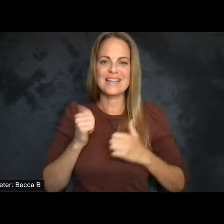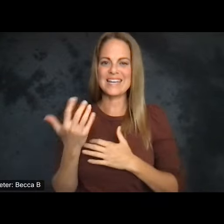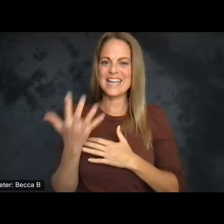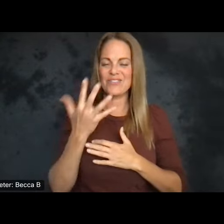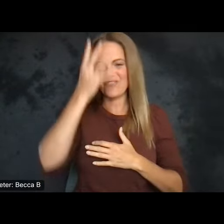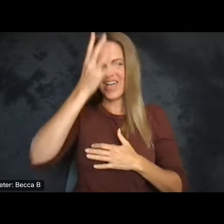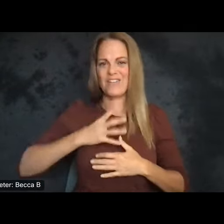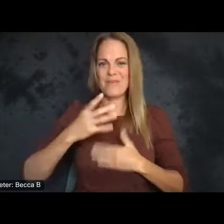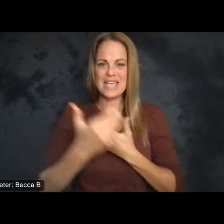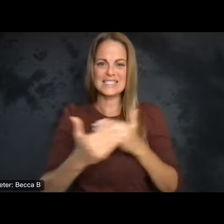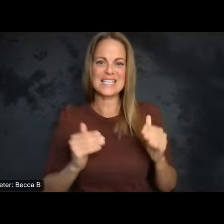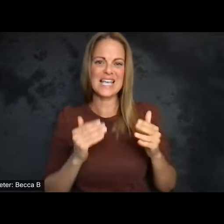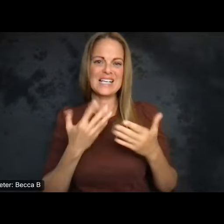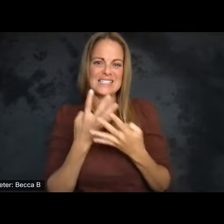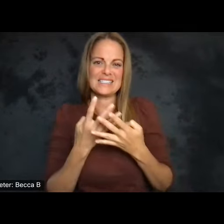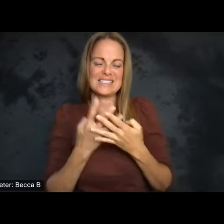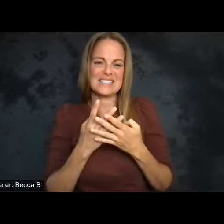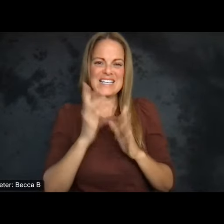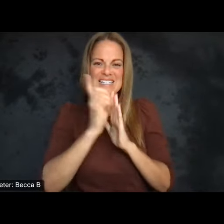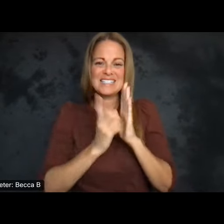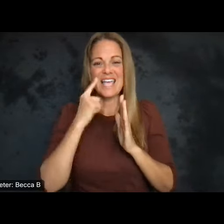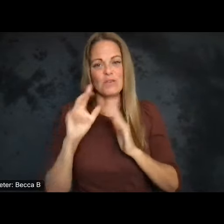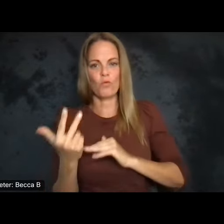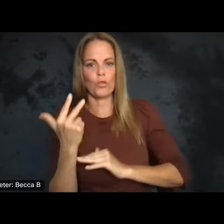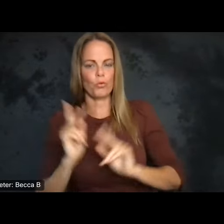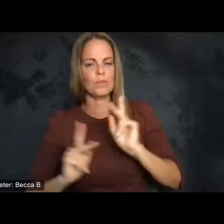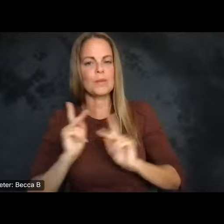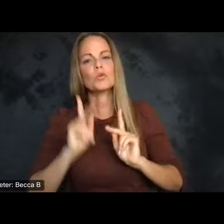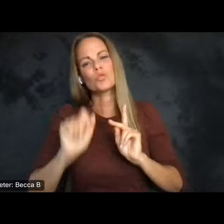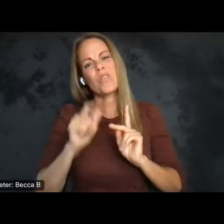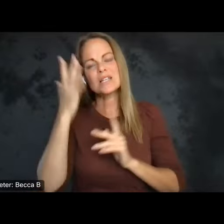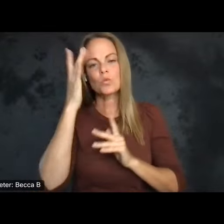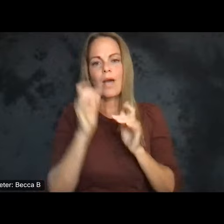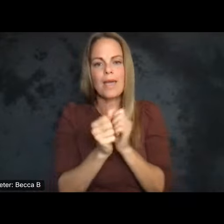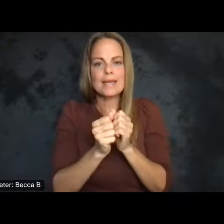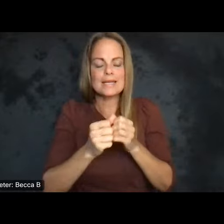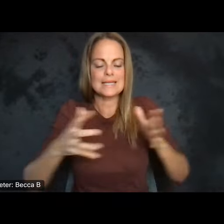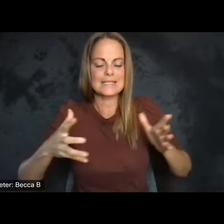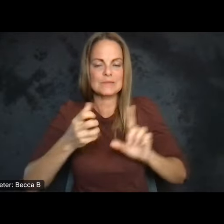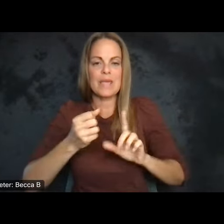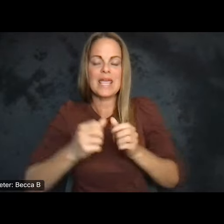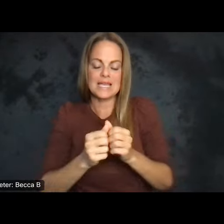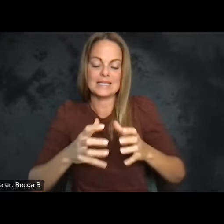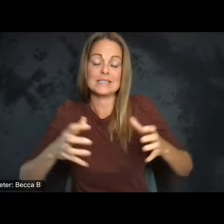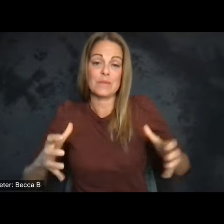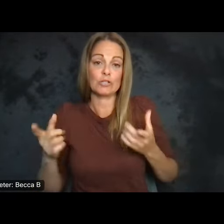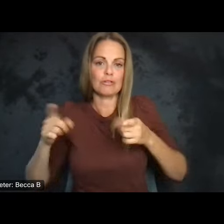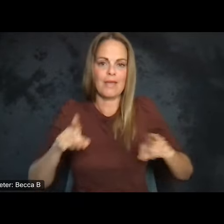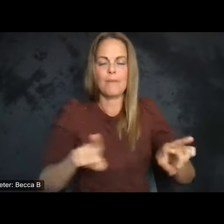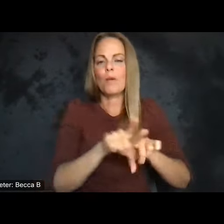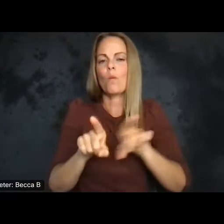3. So that's what led to a lot of the expansion that occurred, and also led to some of the purchasing of some of these